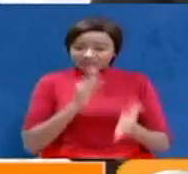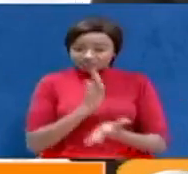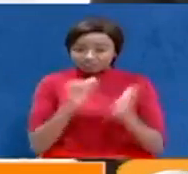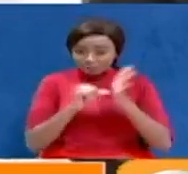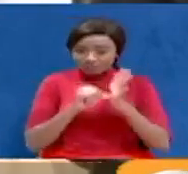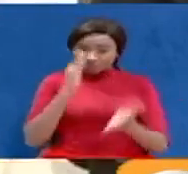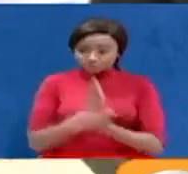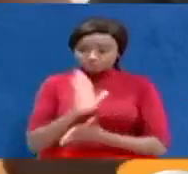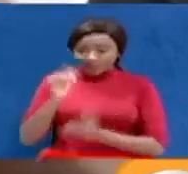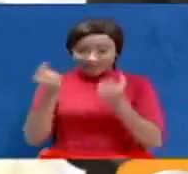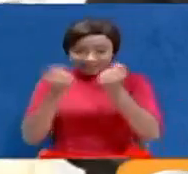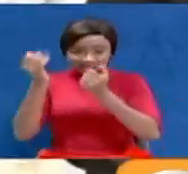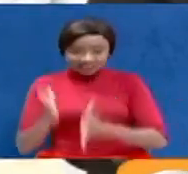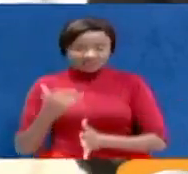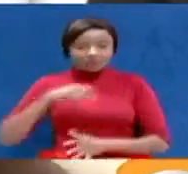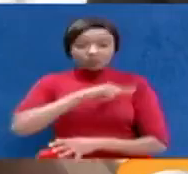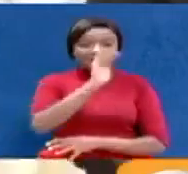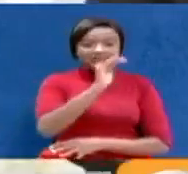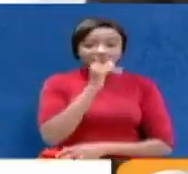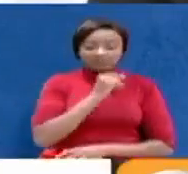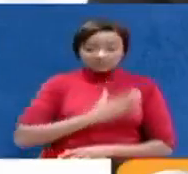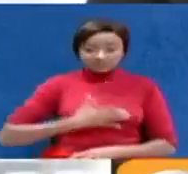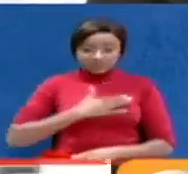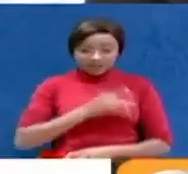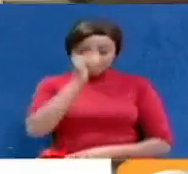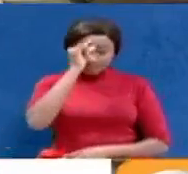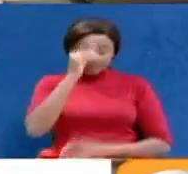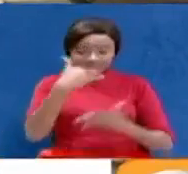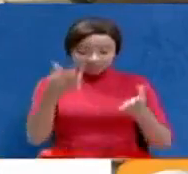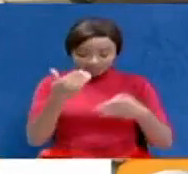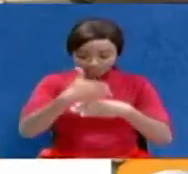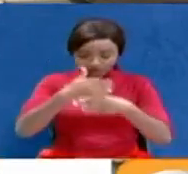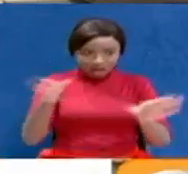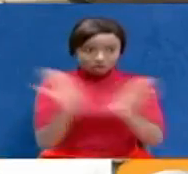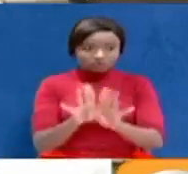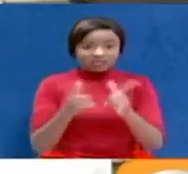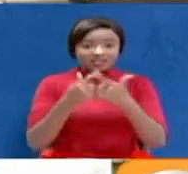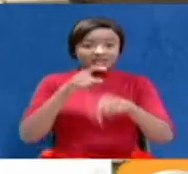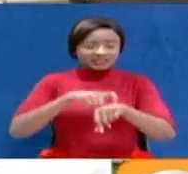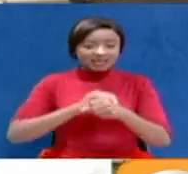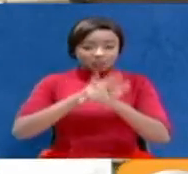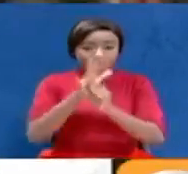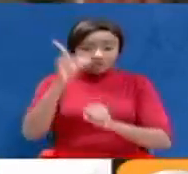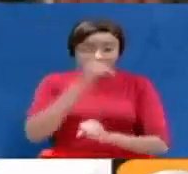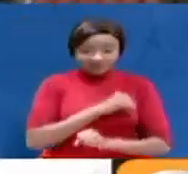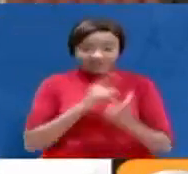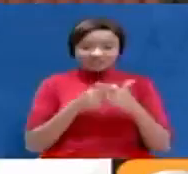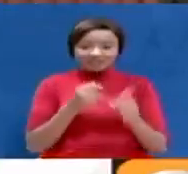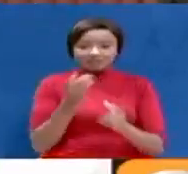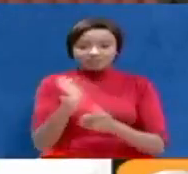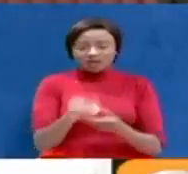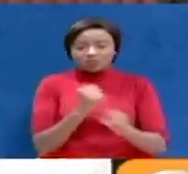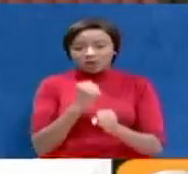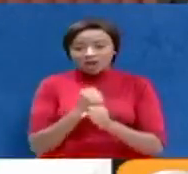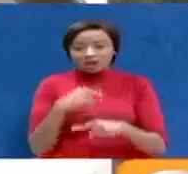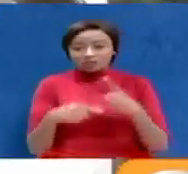tunaomba government ifunge border, corona ikiisha tutaanza kazi. What is more agonizing for the long-distance truck driver